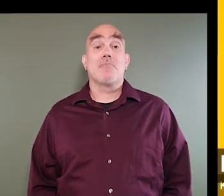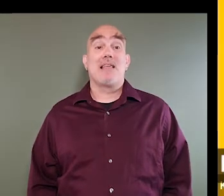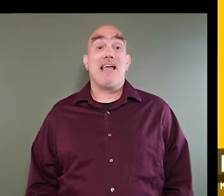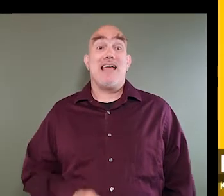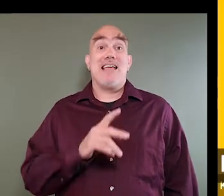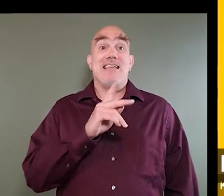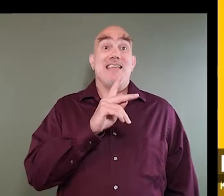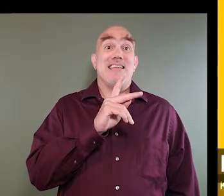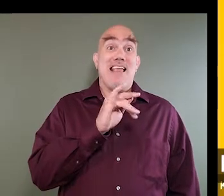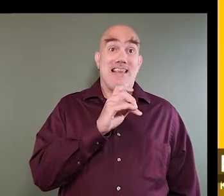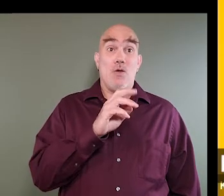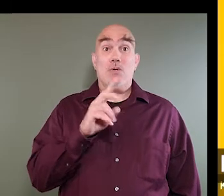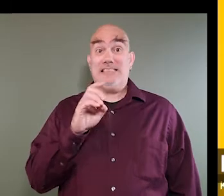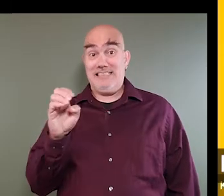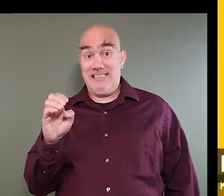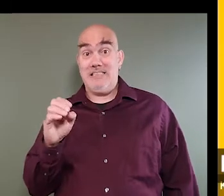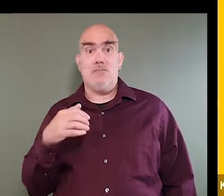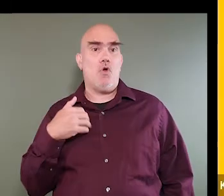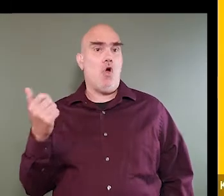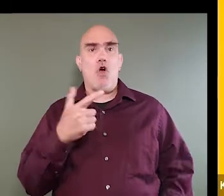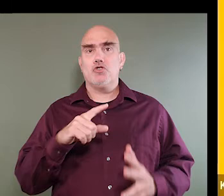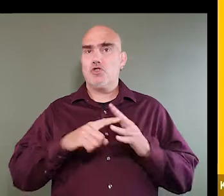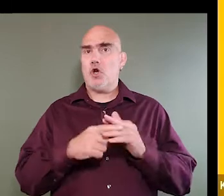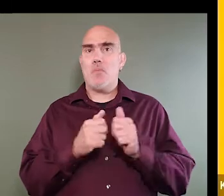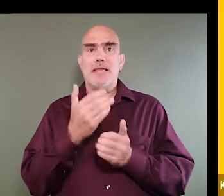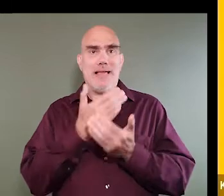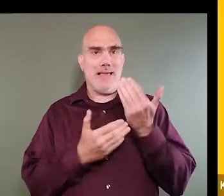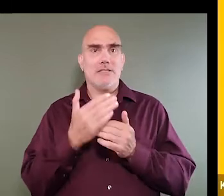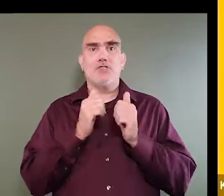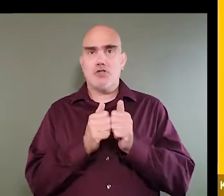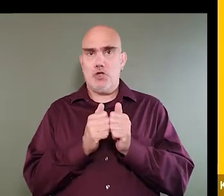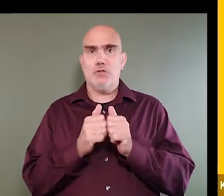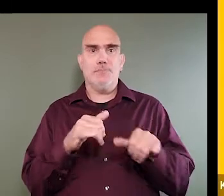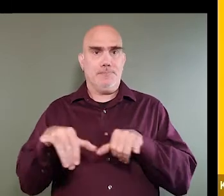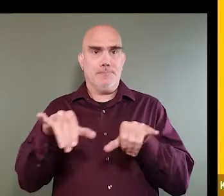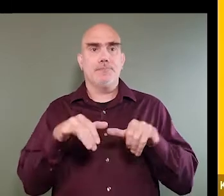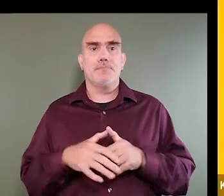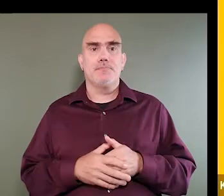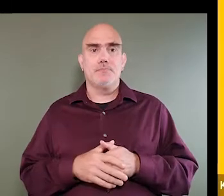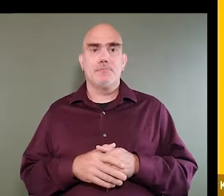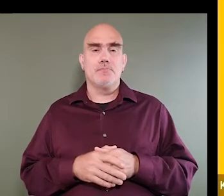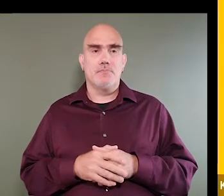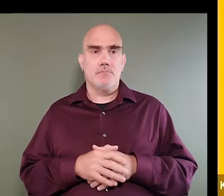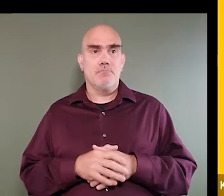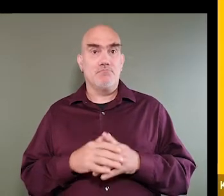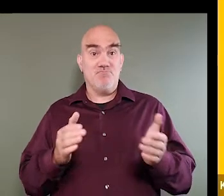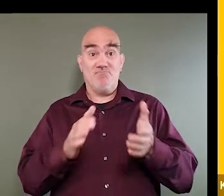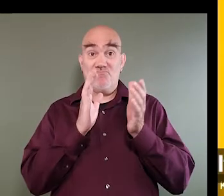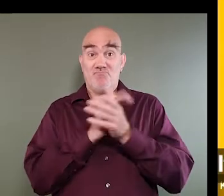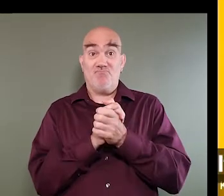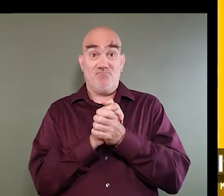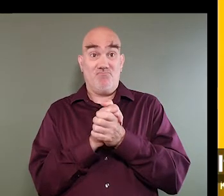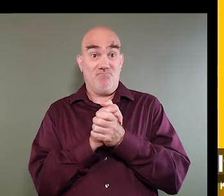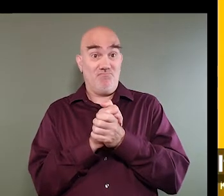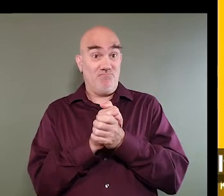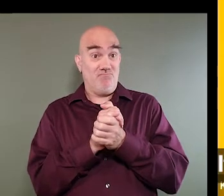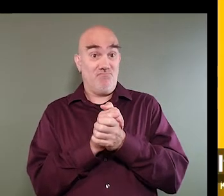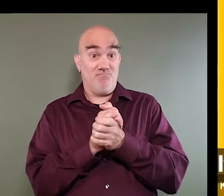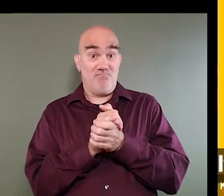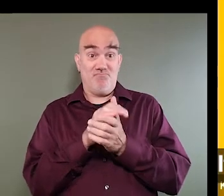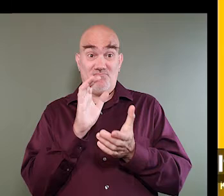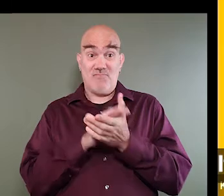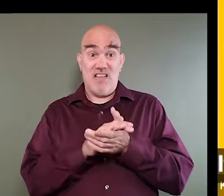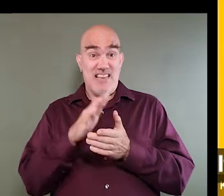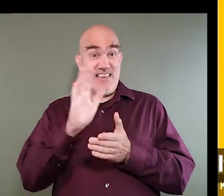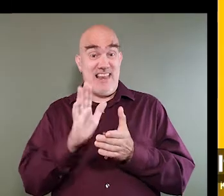Katie or D, we're all going to be starting with our hands together. They are married now. They're never coming apart. If you're doing it